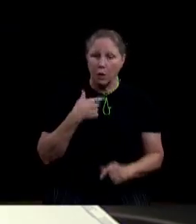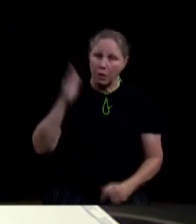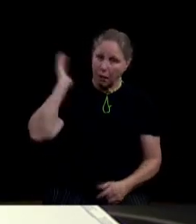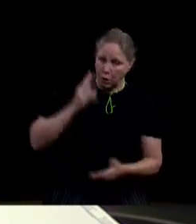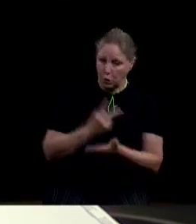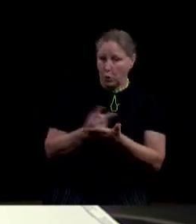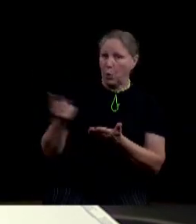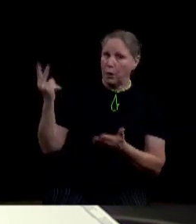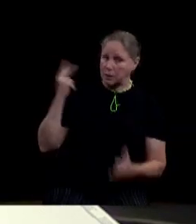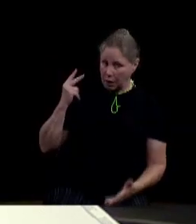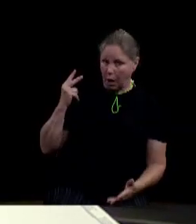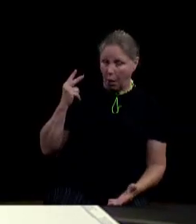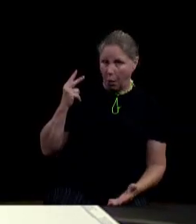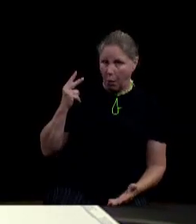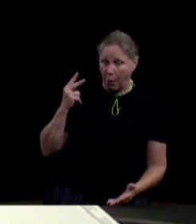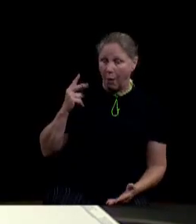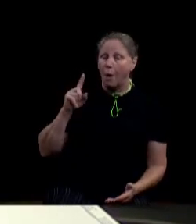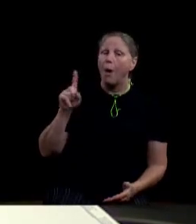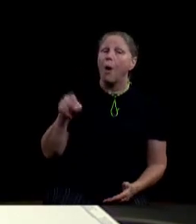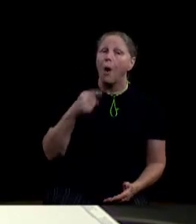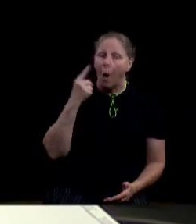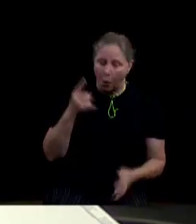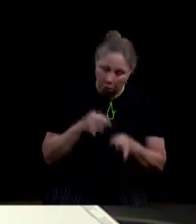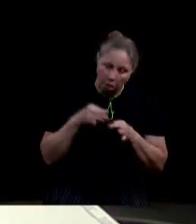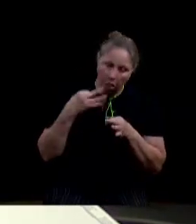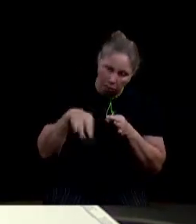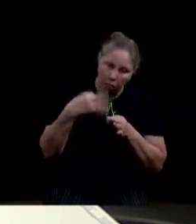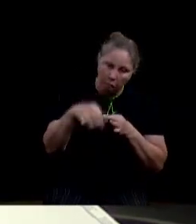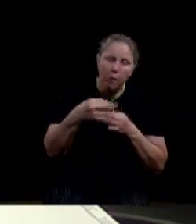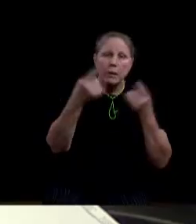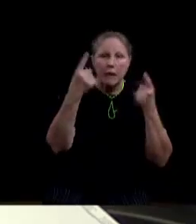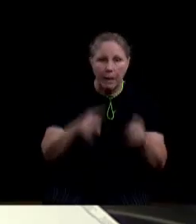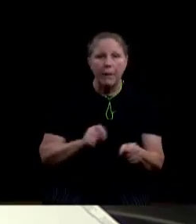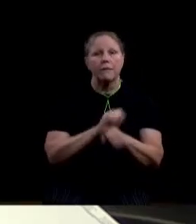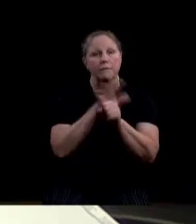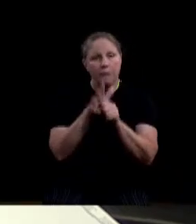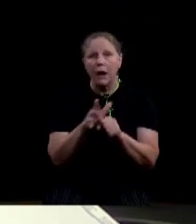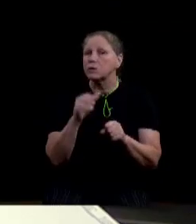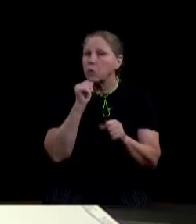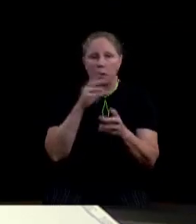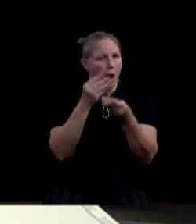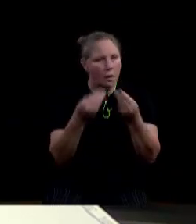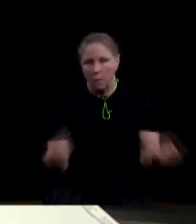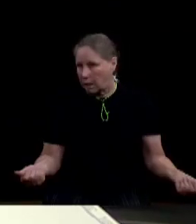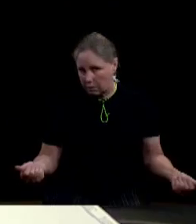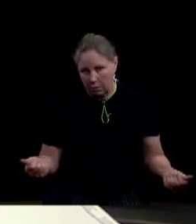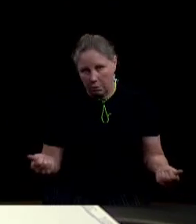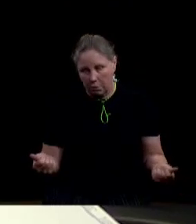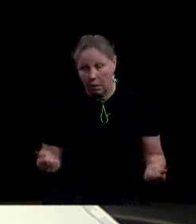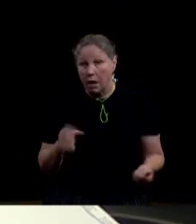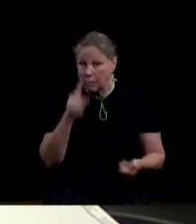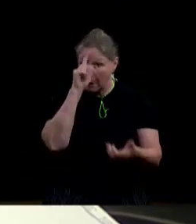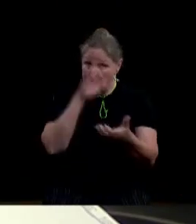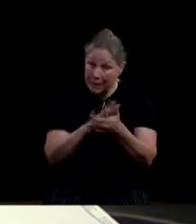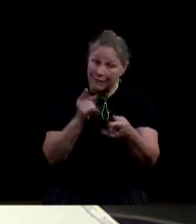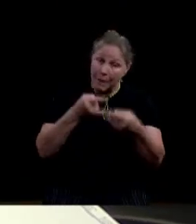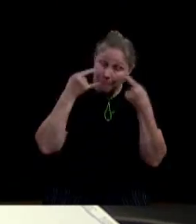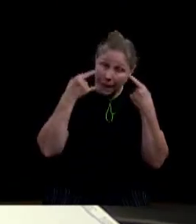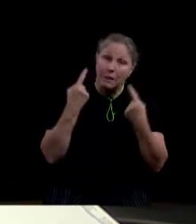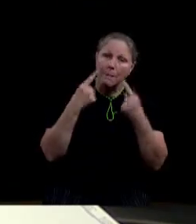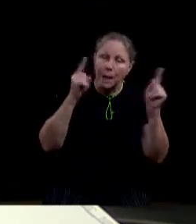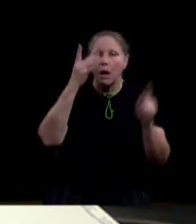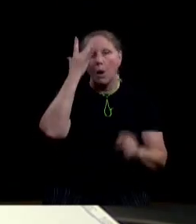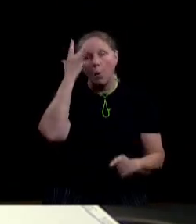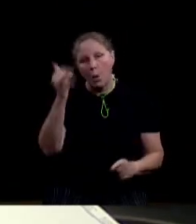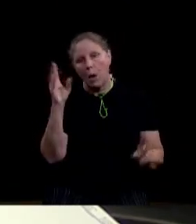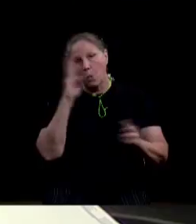the inevitable. This virus is not going away. And if you really believe masks work, then why are you worried about those not wearing them? Plus,